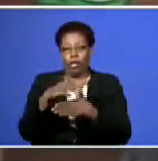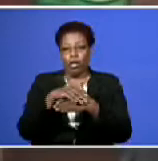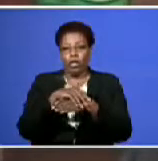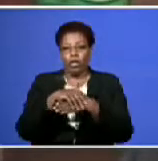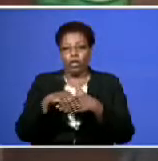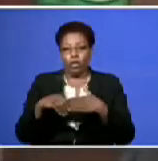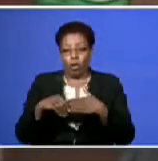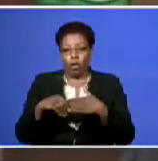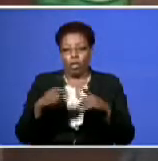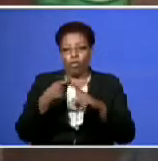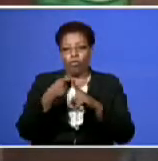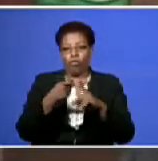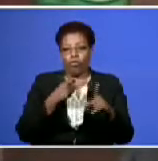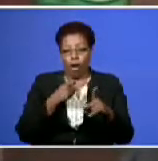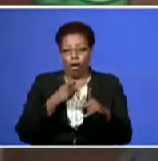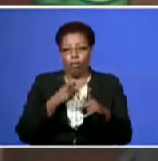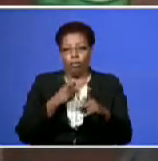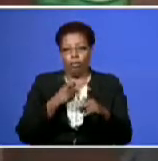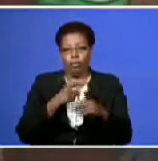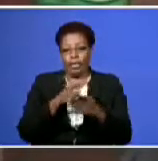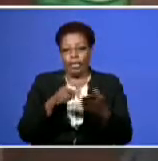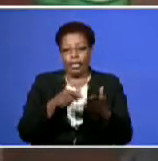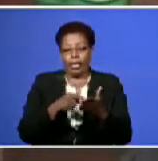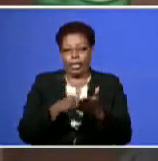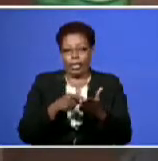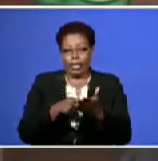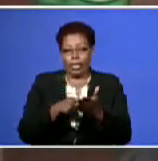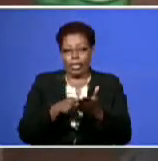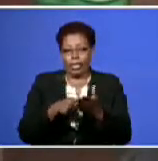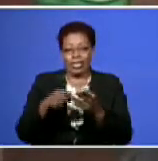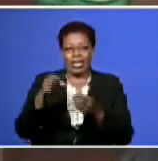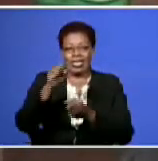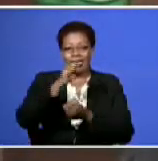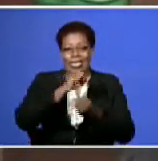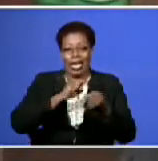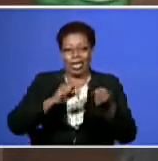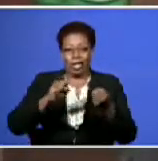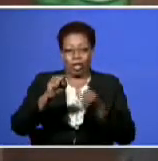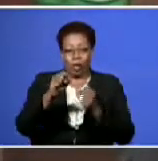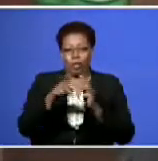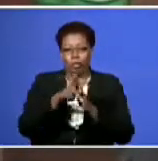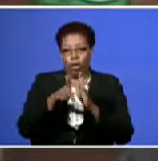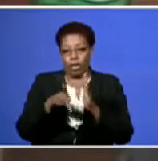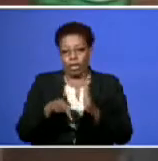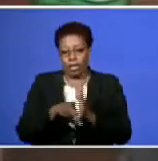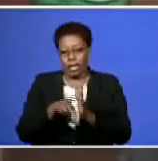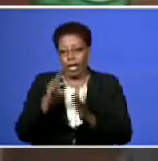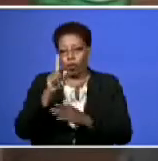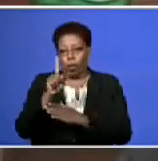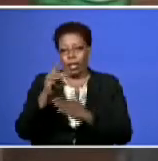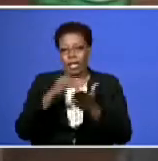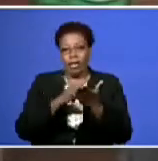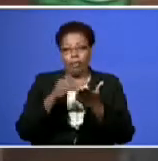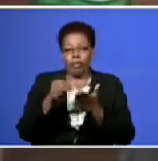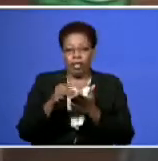$11,527,151 from the triggering of this tropical cyclone policy and